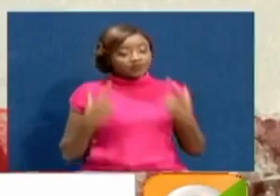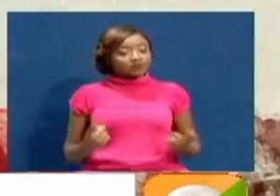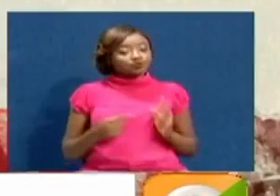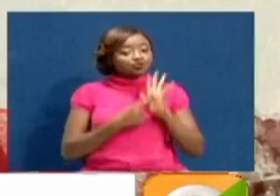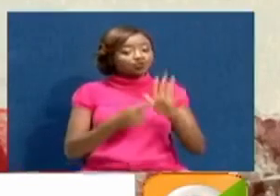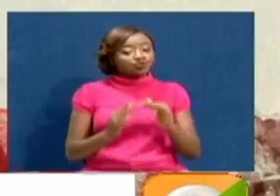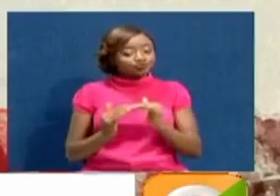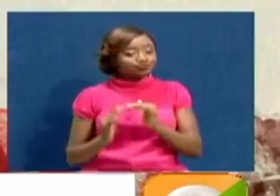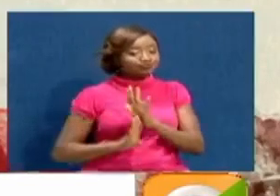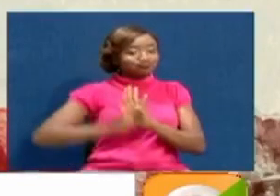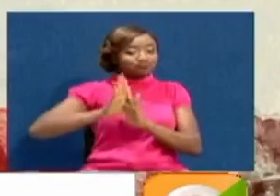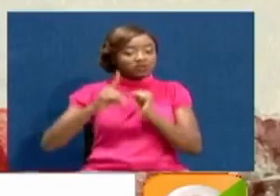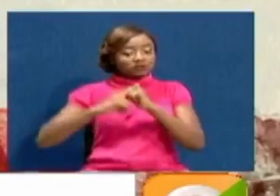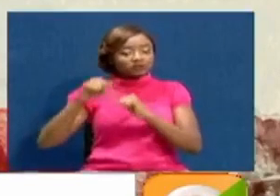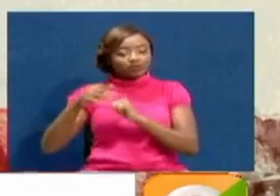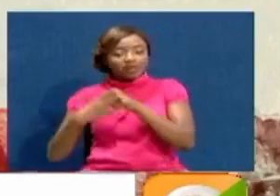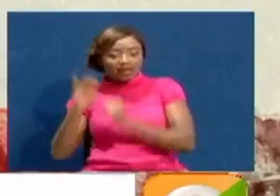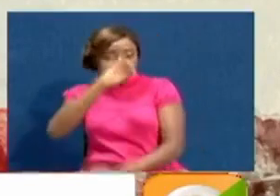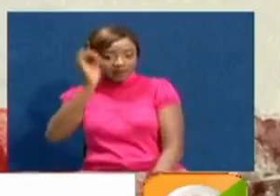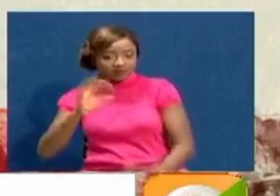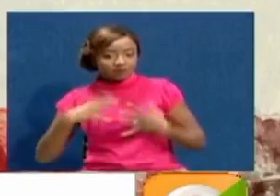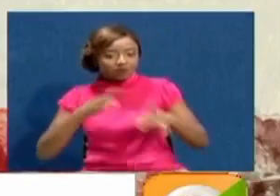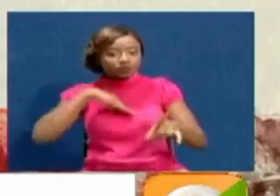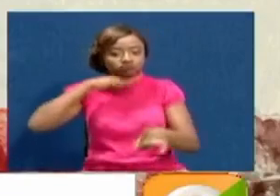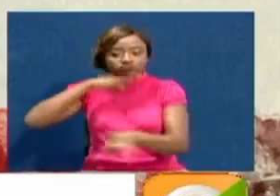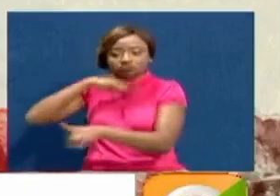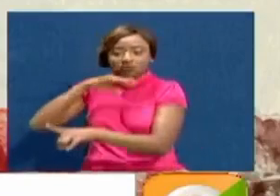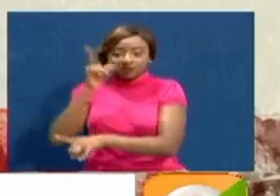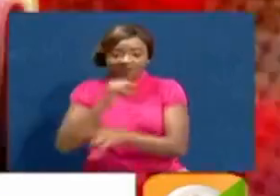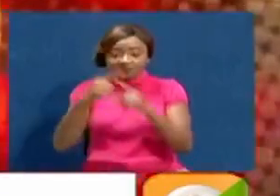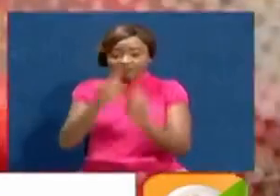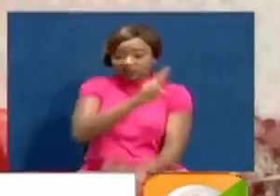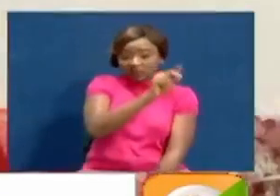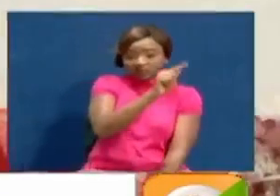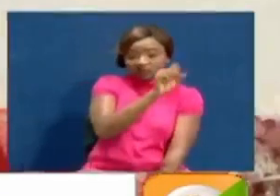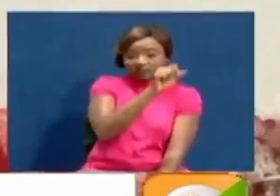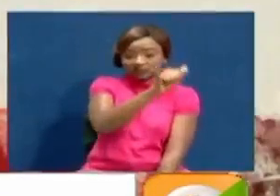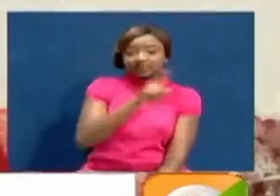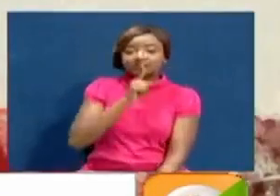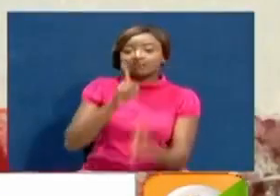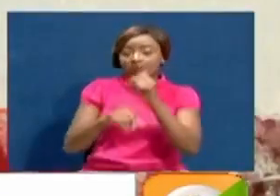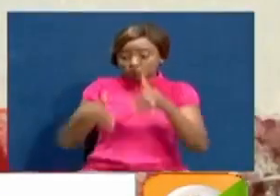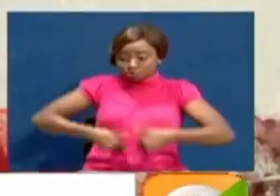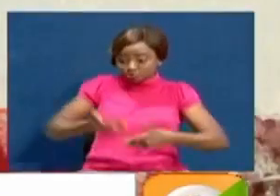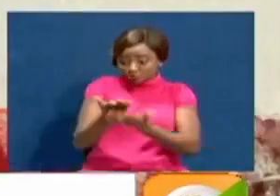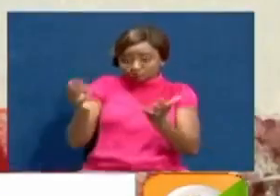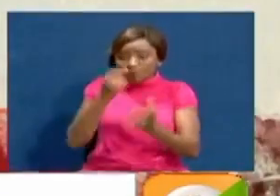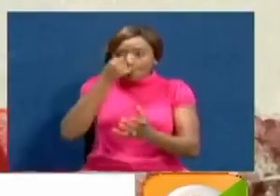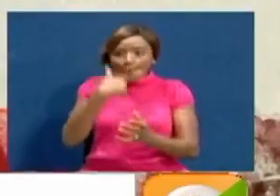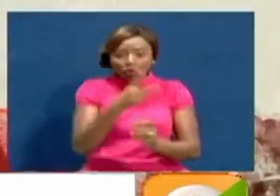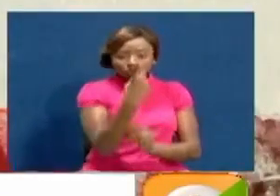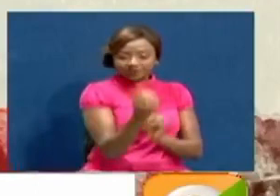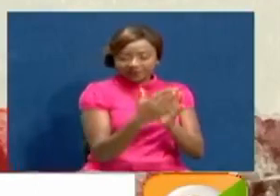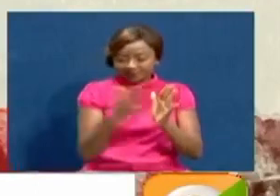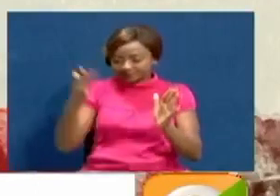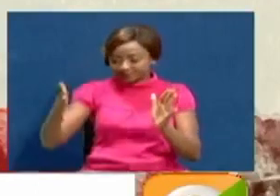by 6.9% in the number of fatalities. According to NTSA, youth, those in the age bracket between